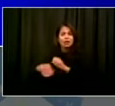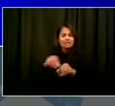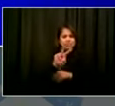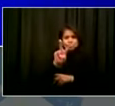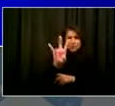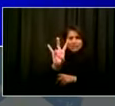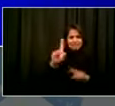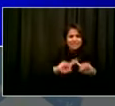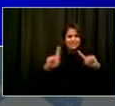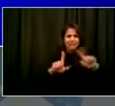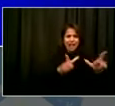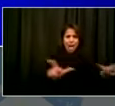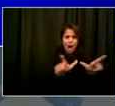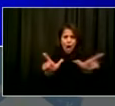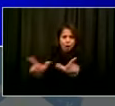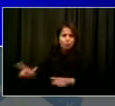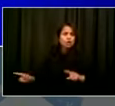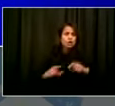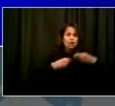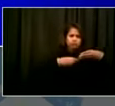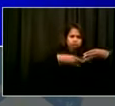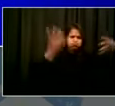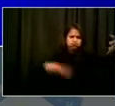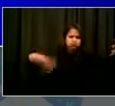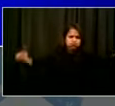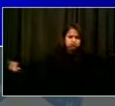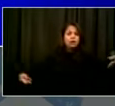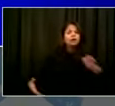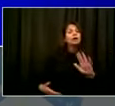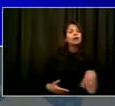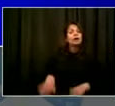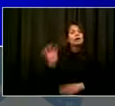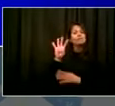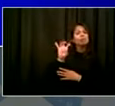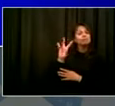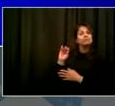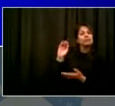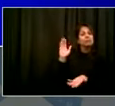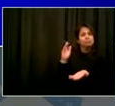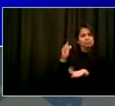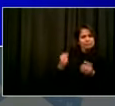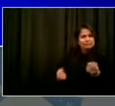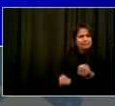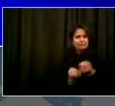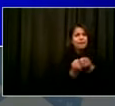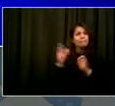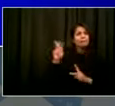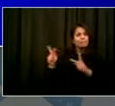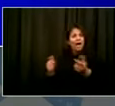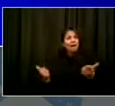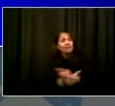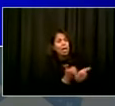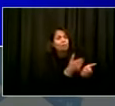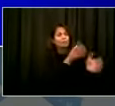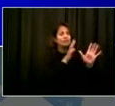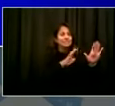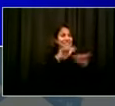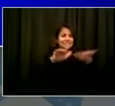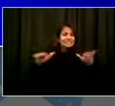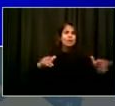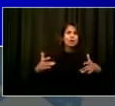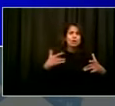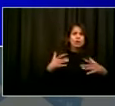to Alicia Keys to Lin-Manuel Miranda to Cal Penn, as well as everyday New Yorkers. And while we certainly have so much to be